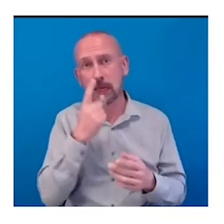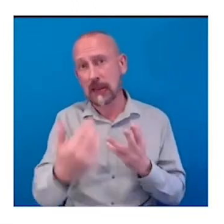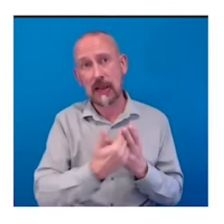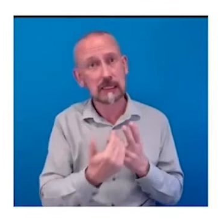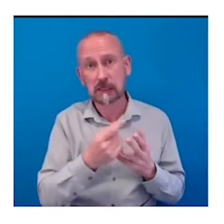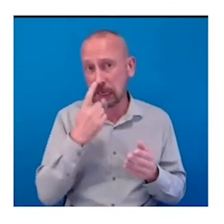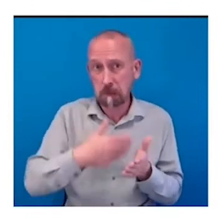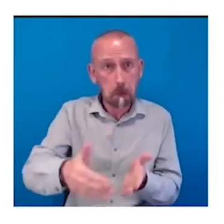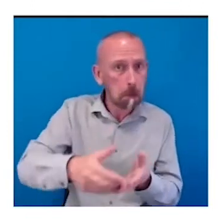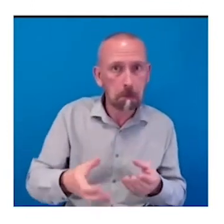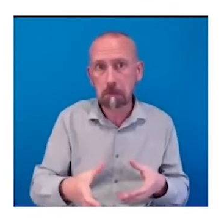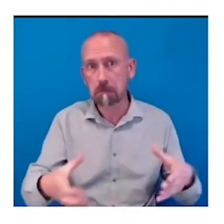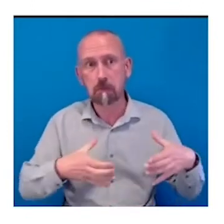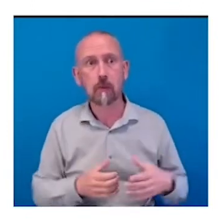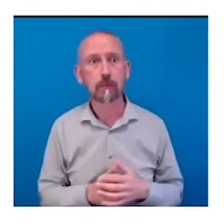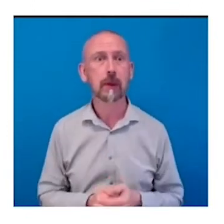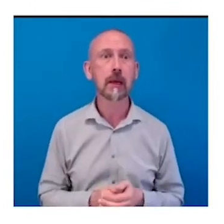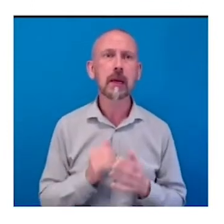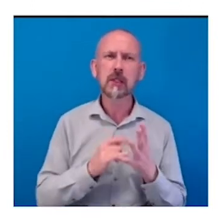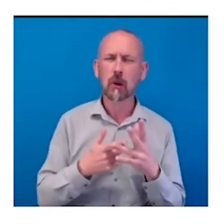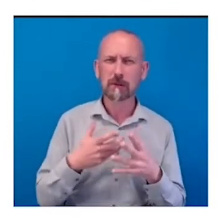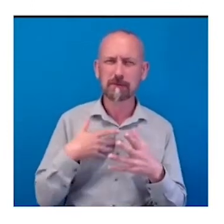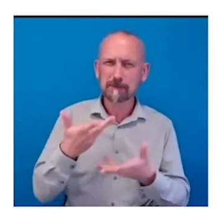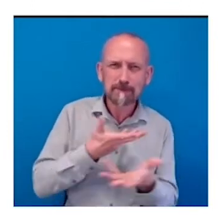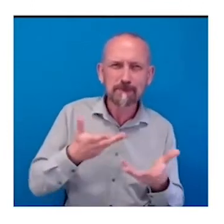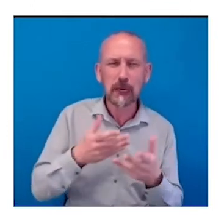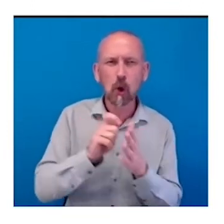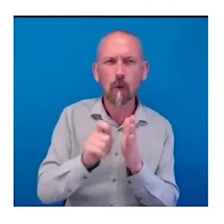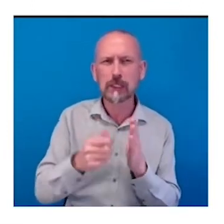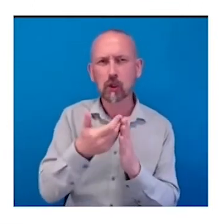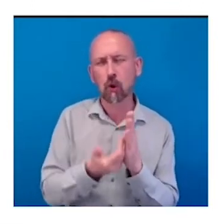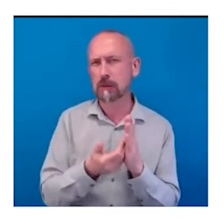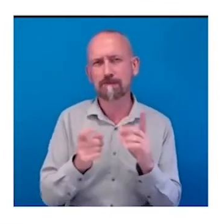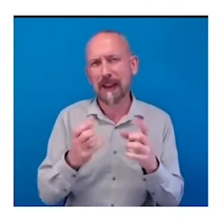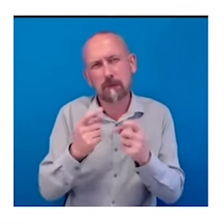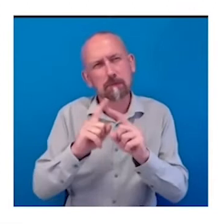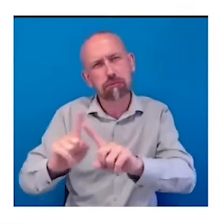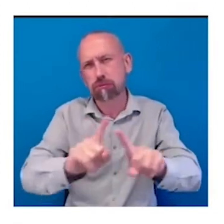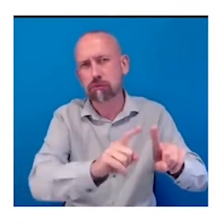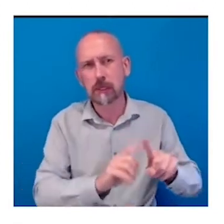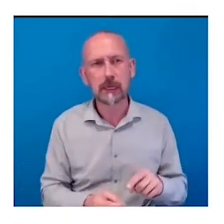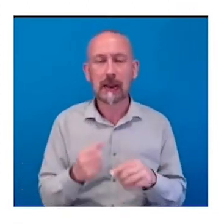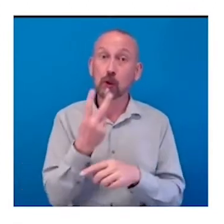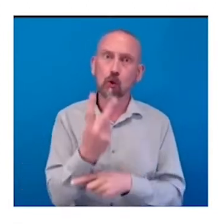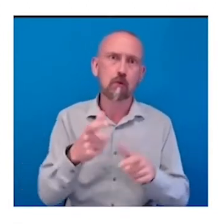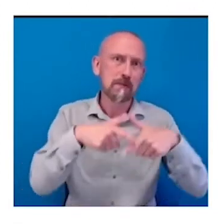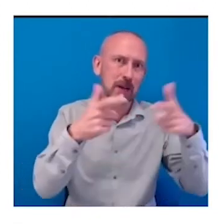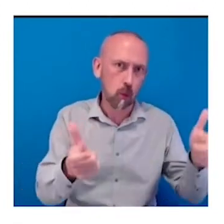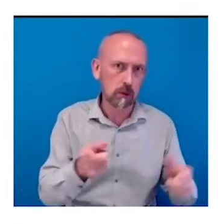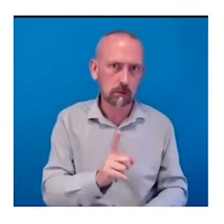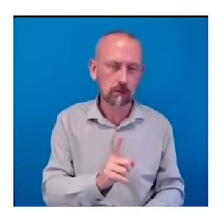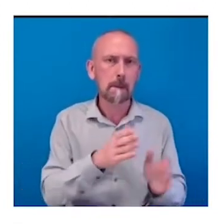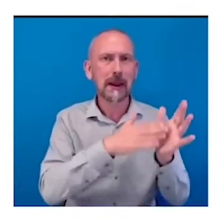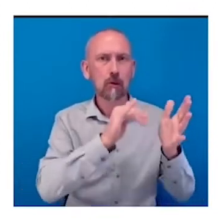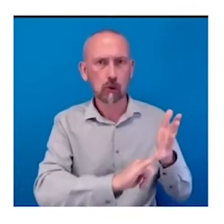So let's look at a bit of Office document software. Well, there's many pieces of software out there. There's the two giants in Microsoft and Google. And